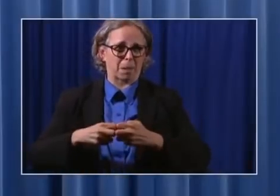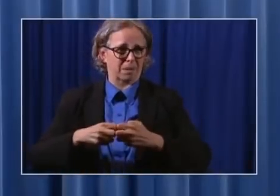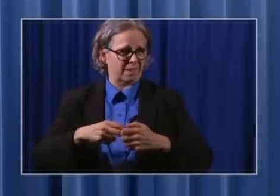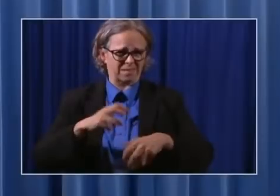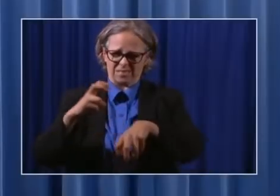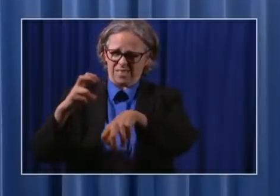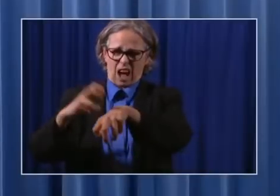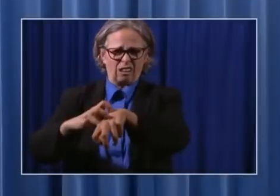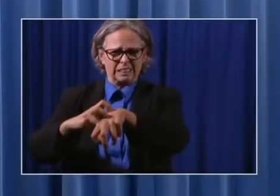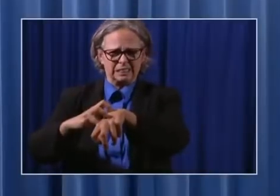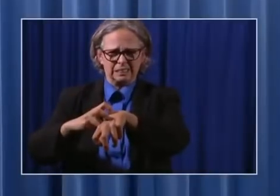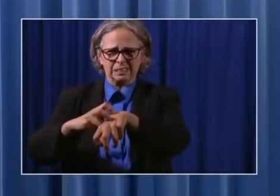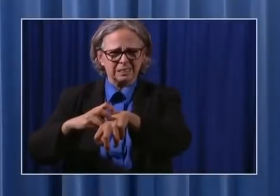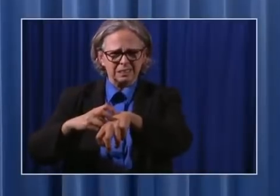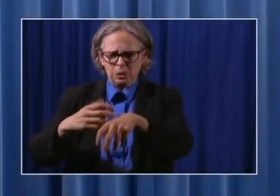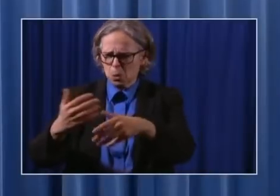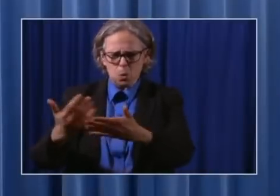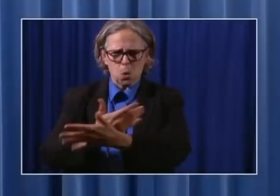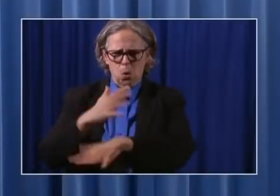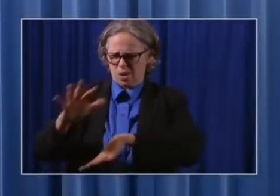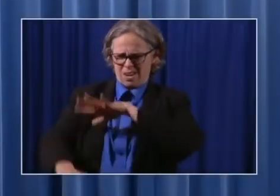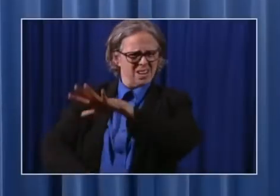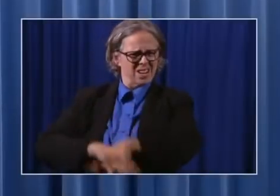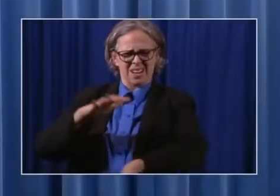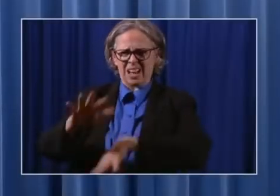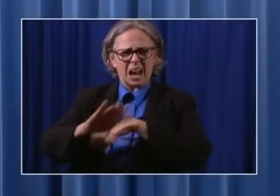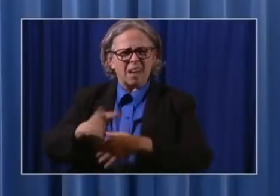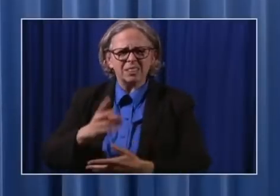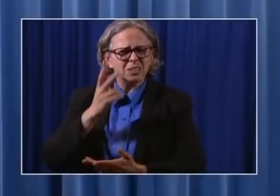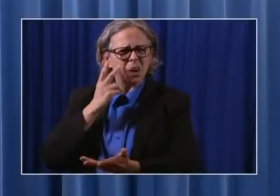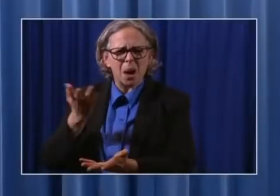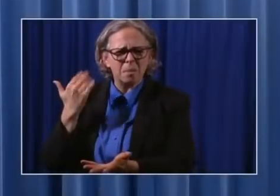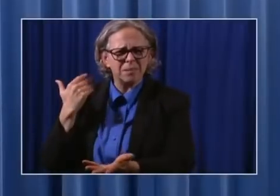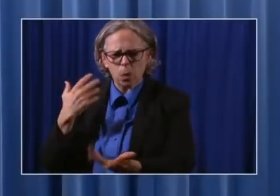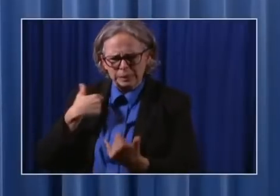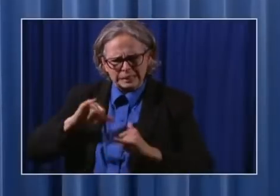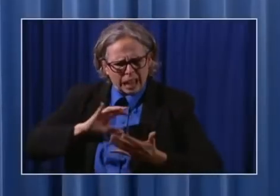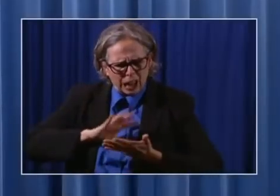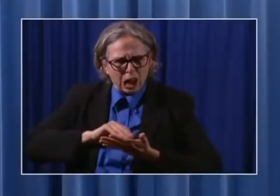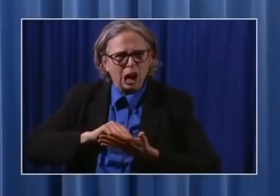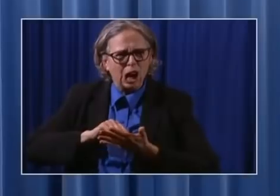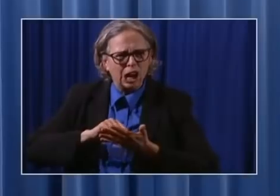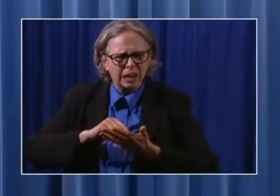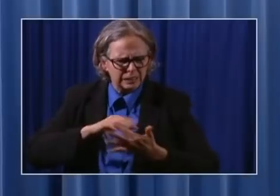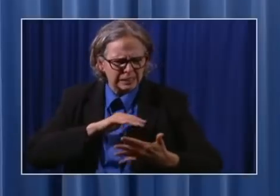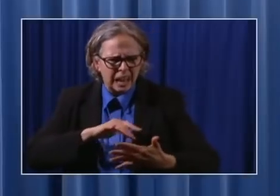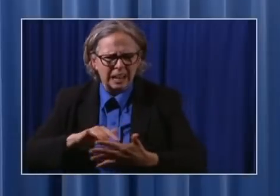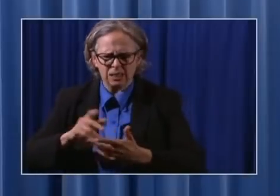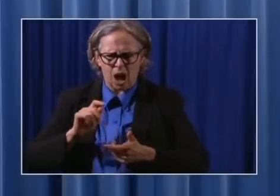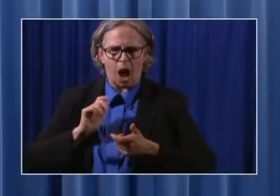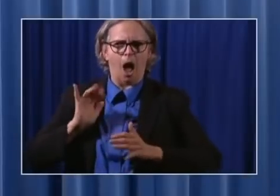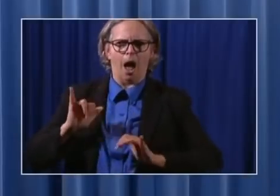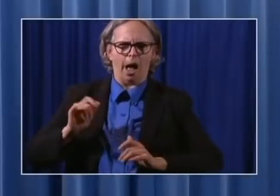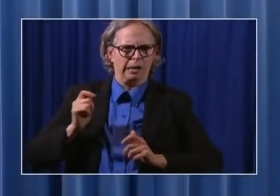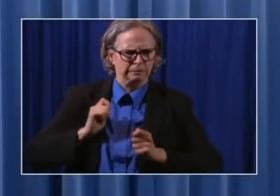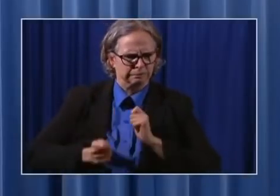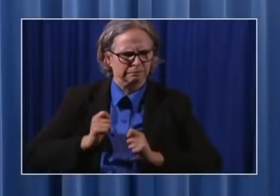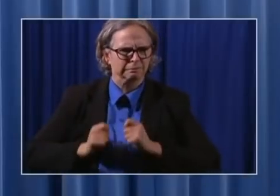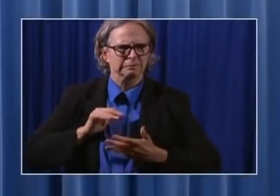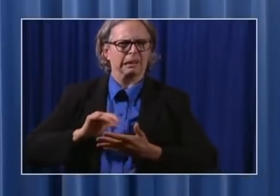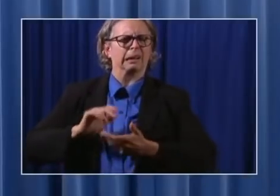information is that is coming from the medical community. And so we are at a point now where I think people will accept